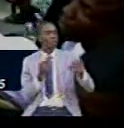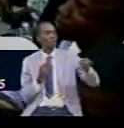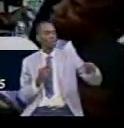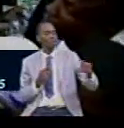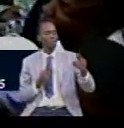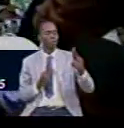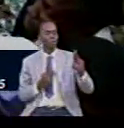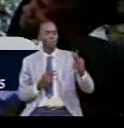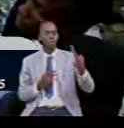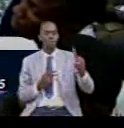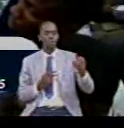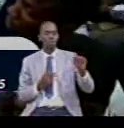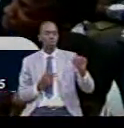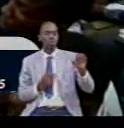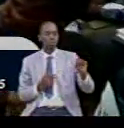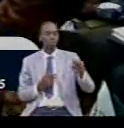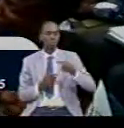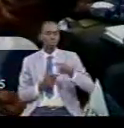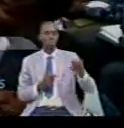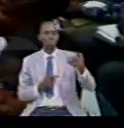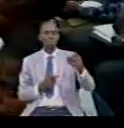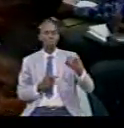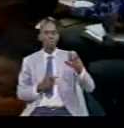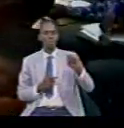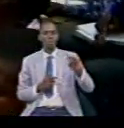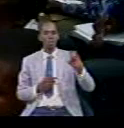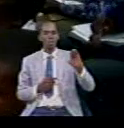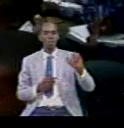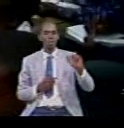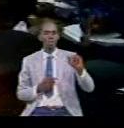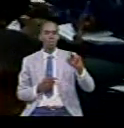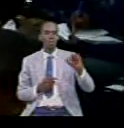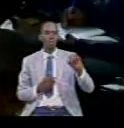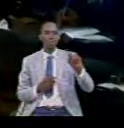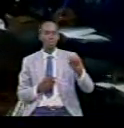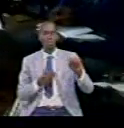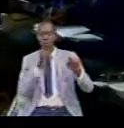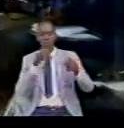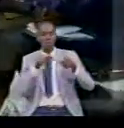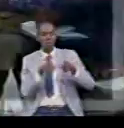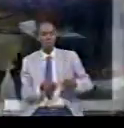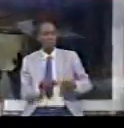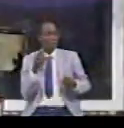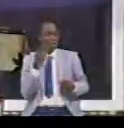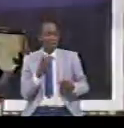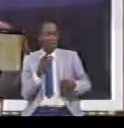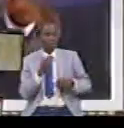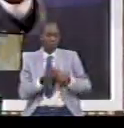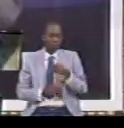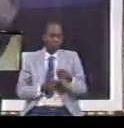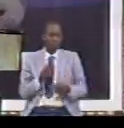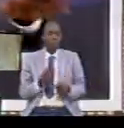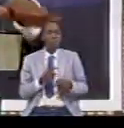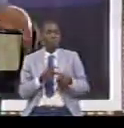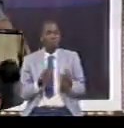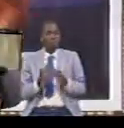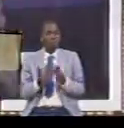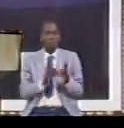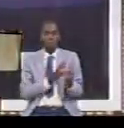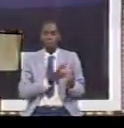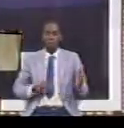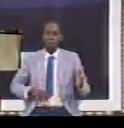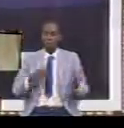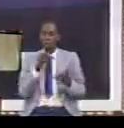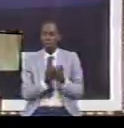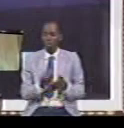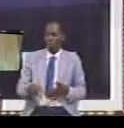didn't remain, he didn't abide, and now he's suffering and his damnation. But Jesus said, all the